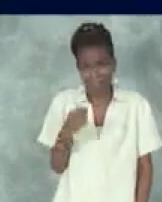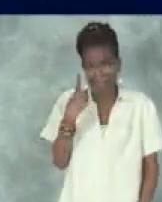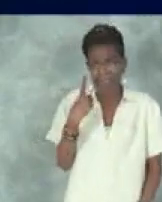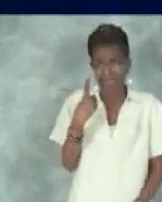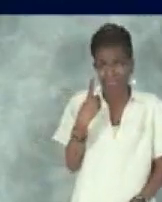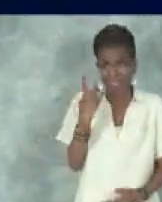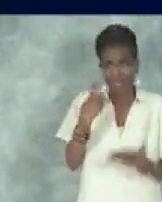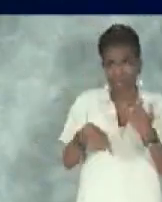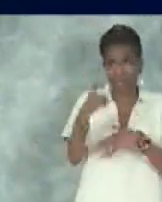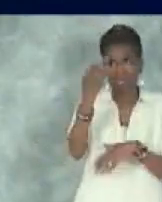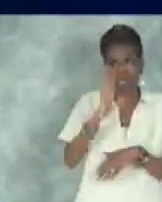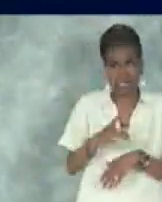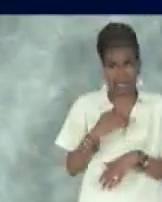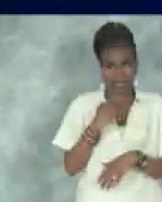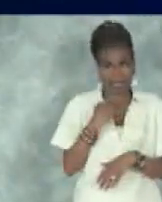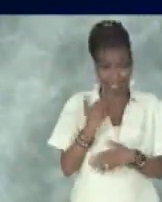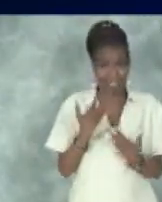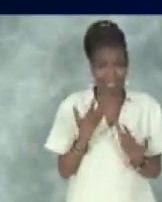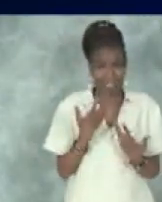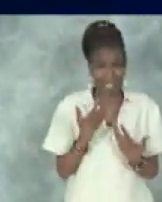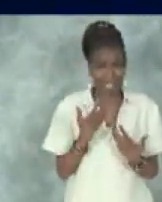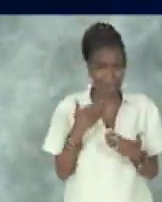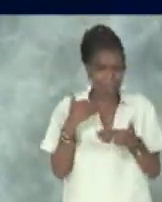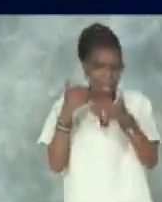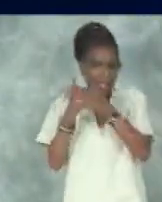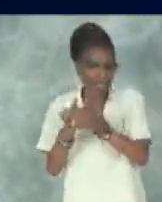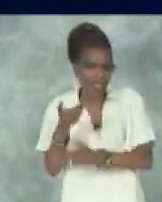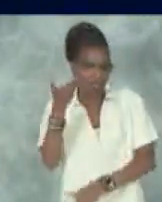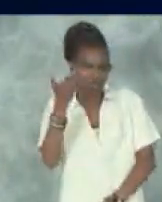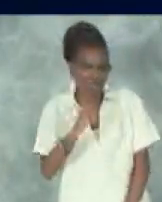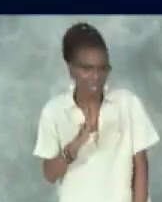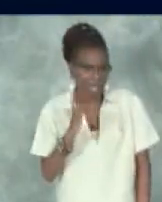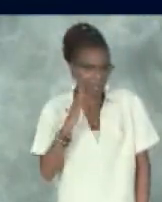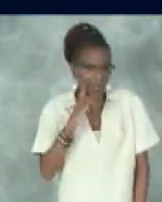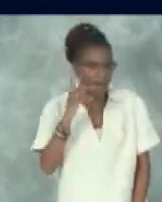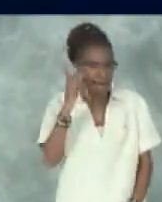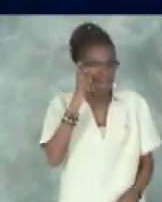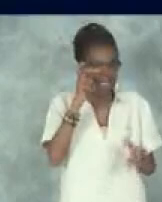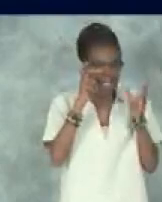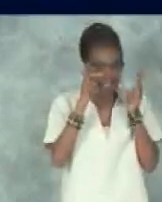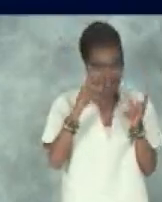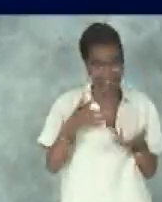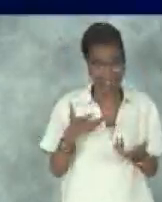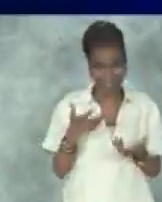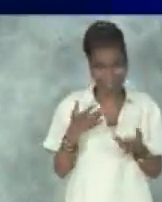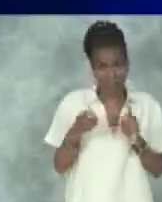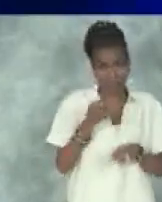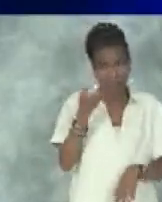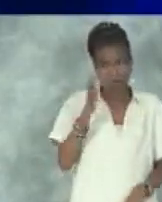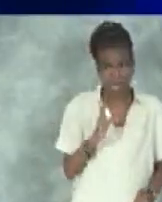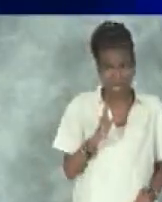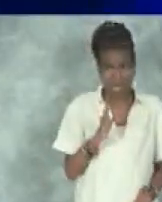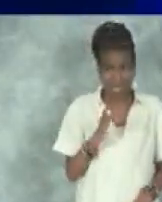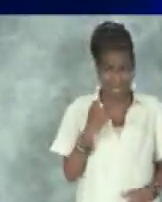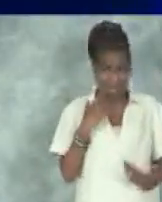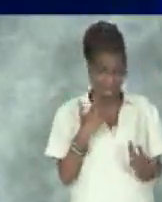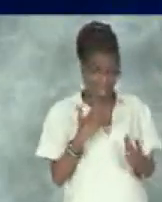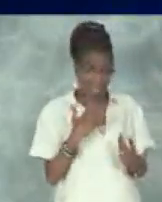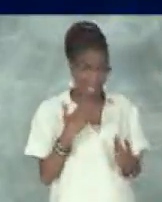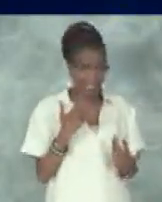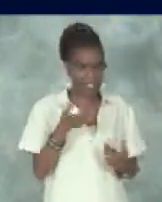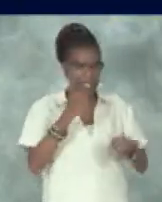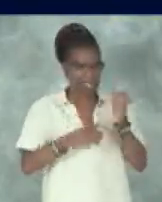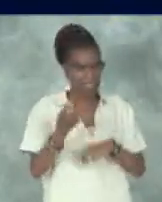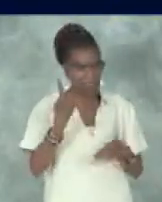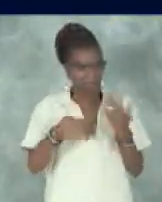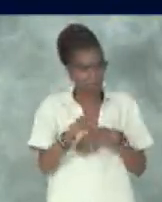so close to God that I hear God's will? Can I be so close to God that I want what he wants for me? Can